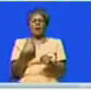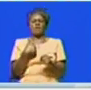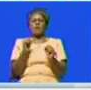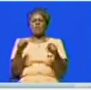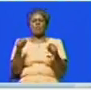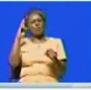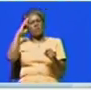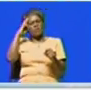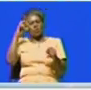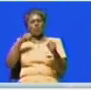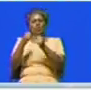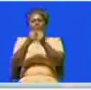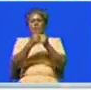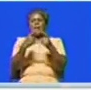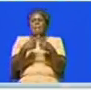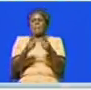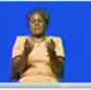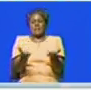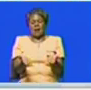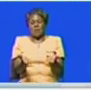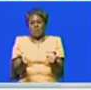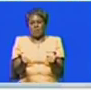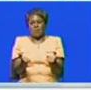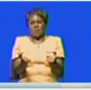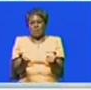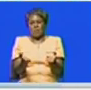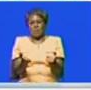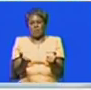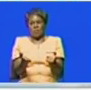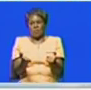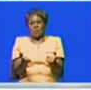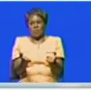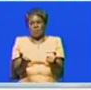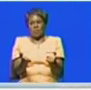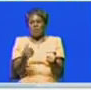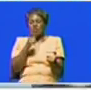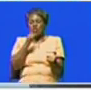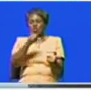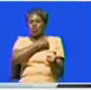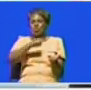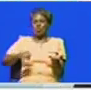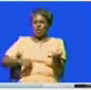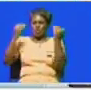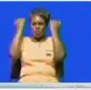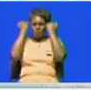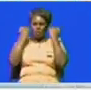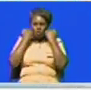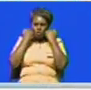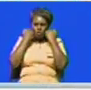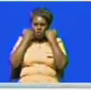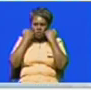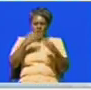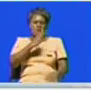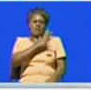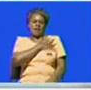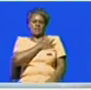Can we reason together? But instead, where we are is that it is no longer the Supreme Court. It is not what the European Union said. It is that